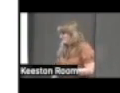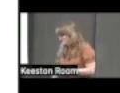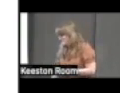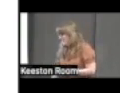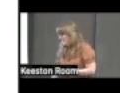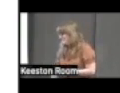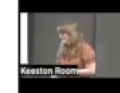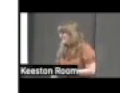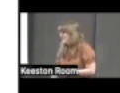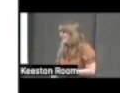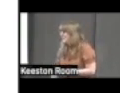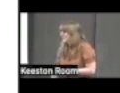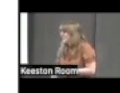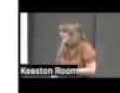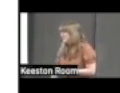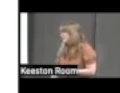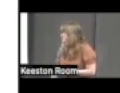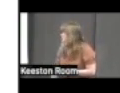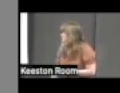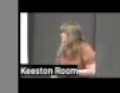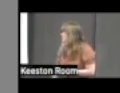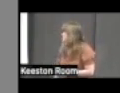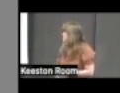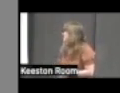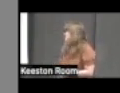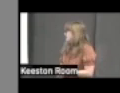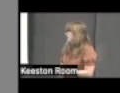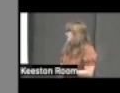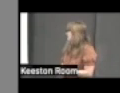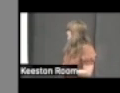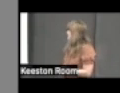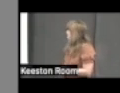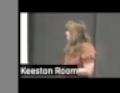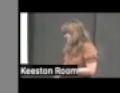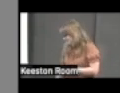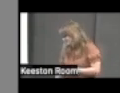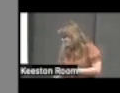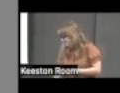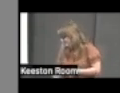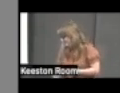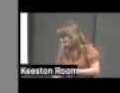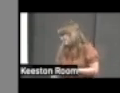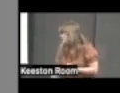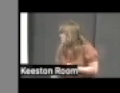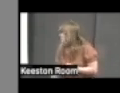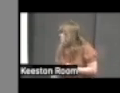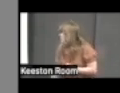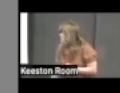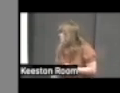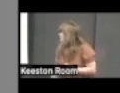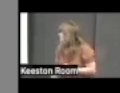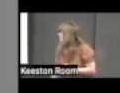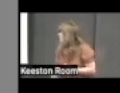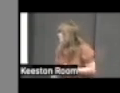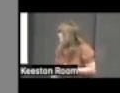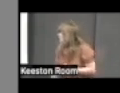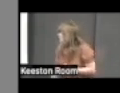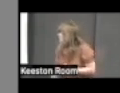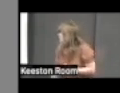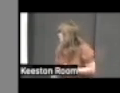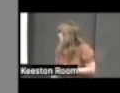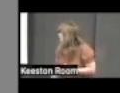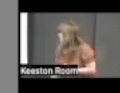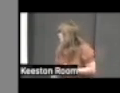evolving. Yeah, it's big. Not everything will go away, but we'll probably, we definitely won't have those white